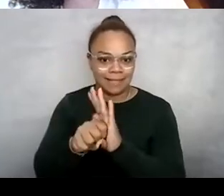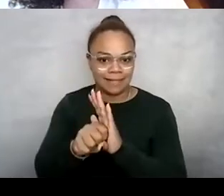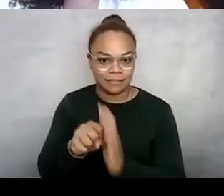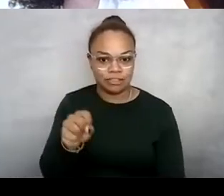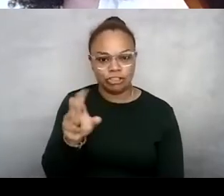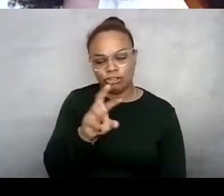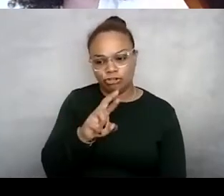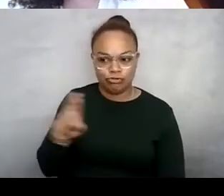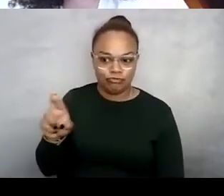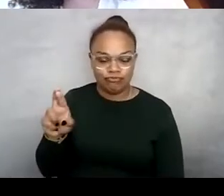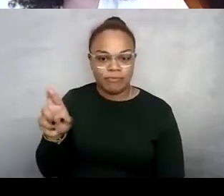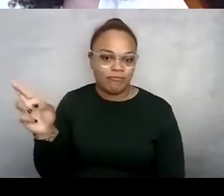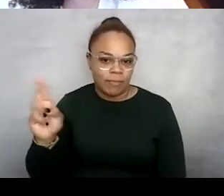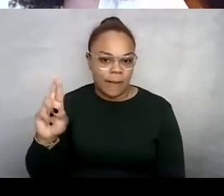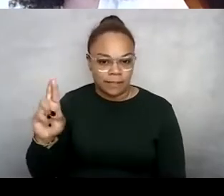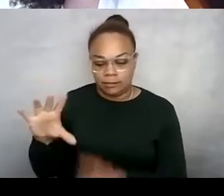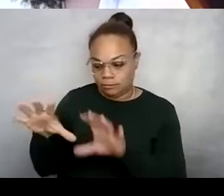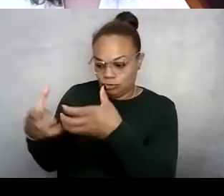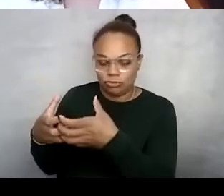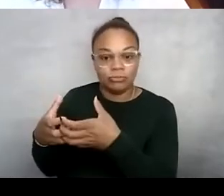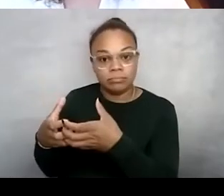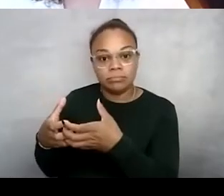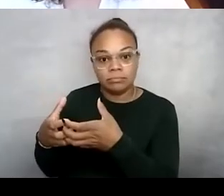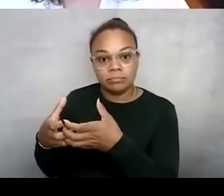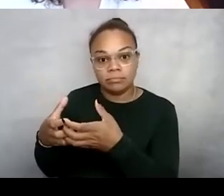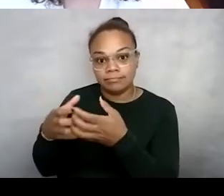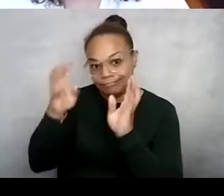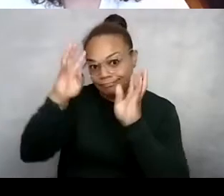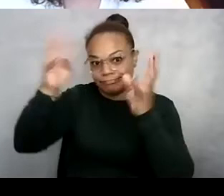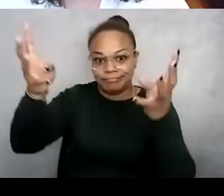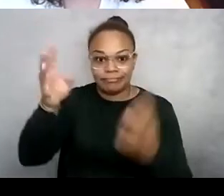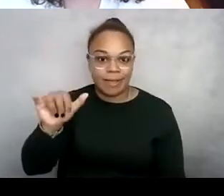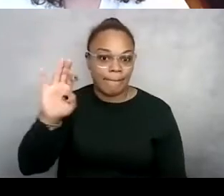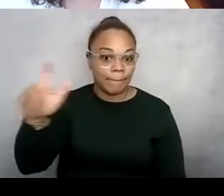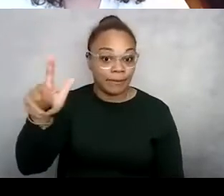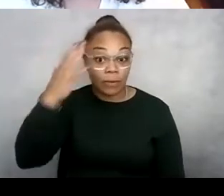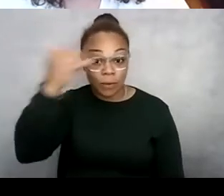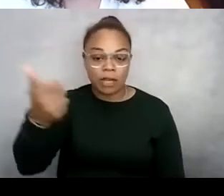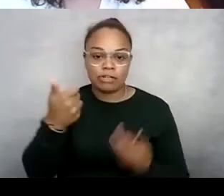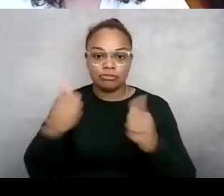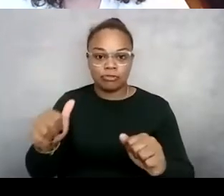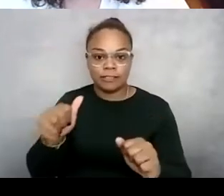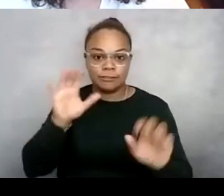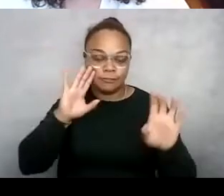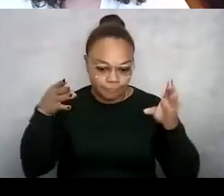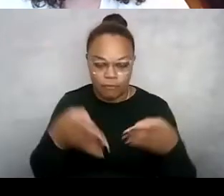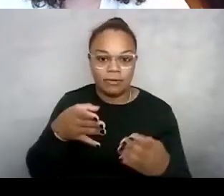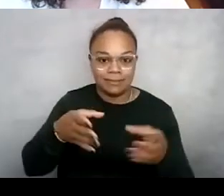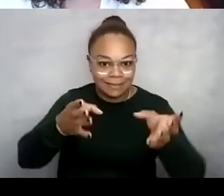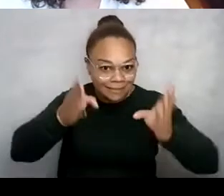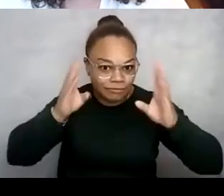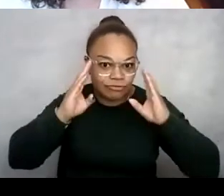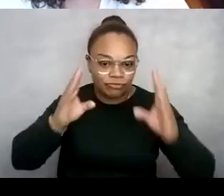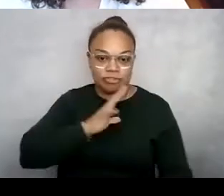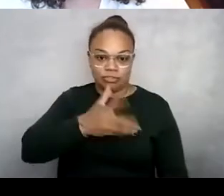of making the trans community the focus of the culture war, to continue to throw red meat to